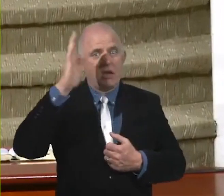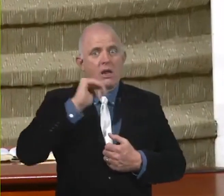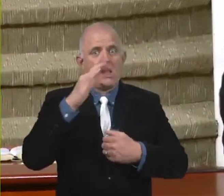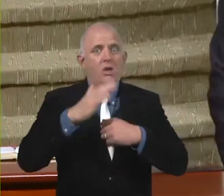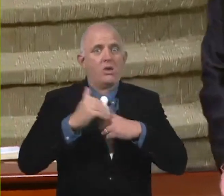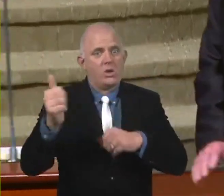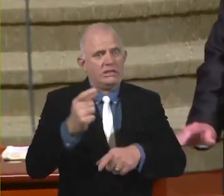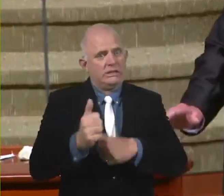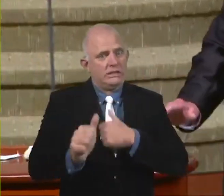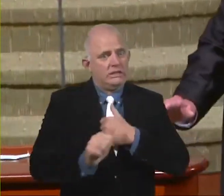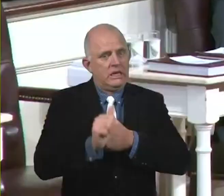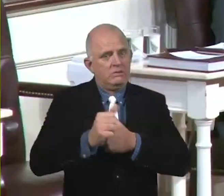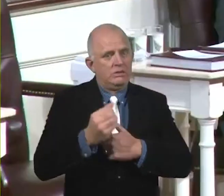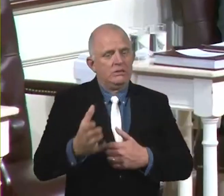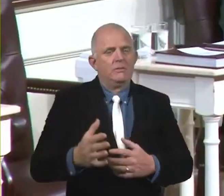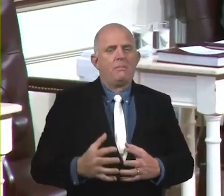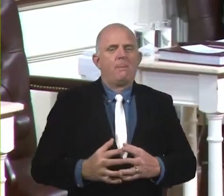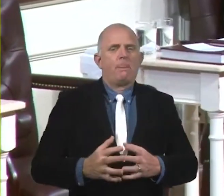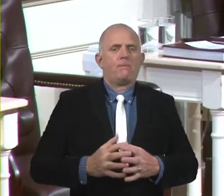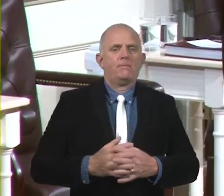Yeah, okay, well, Brother Williams, now.